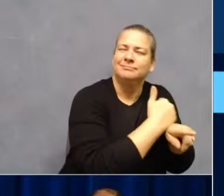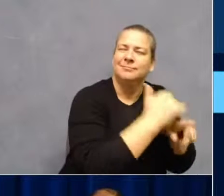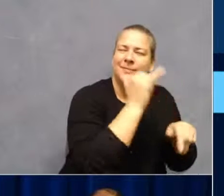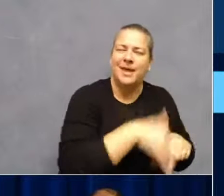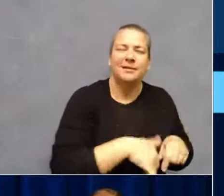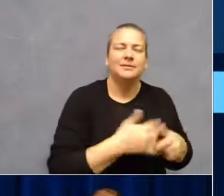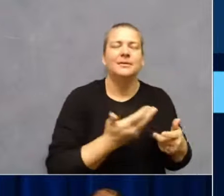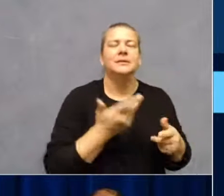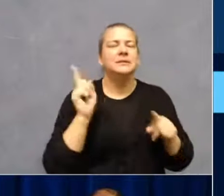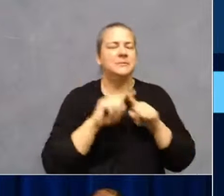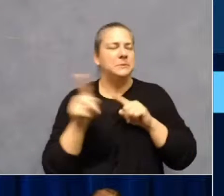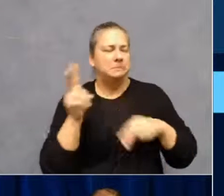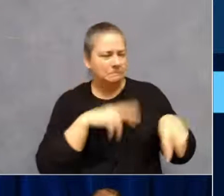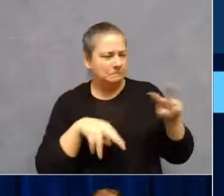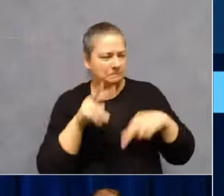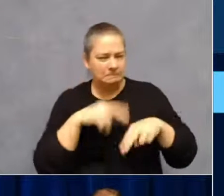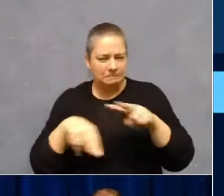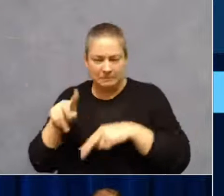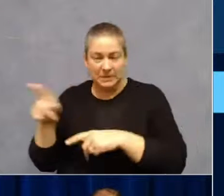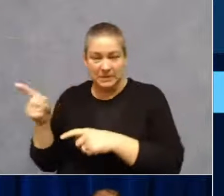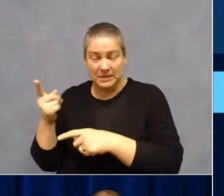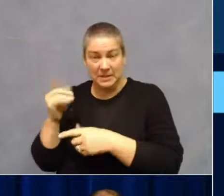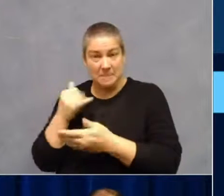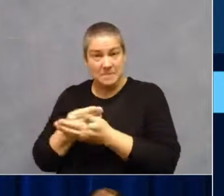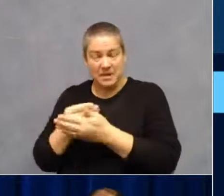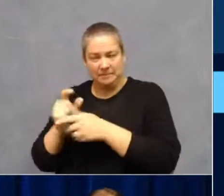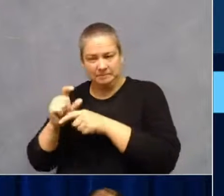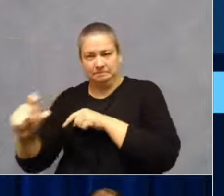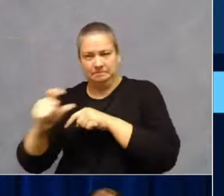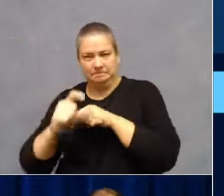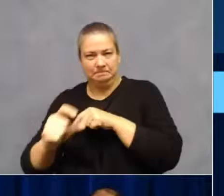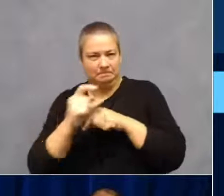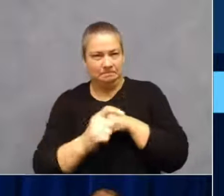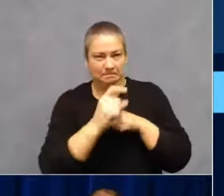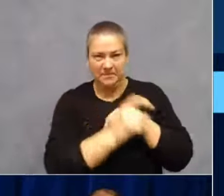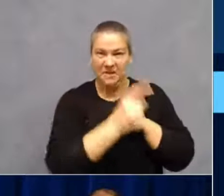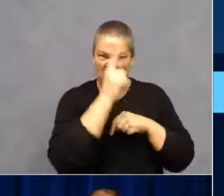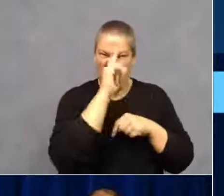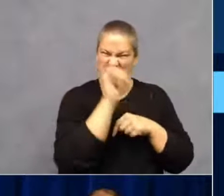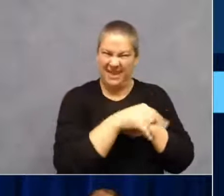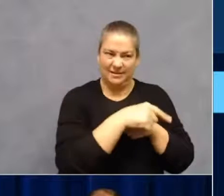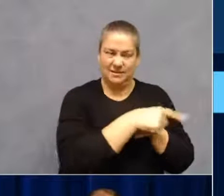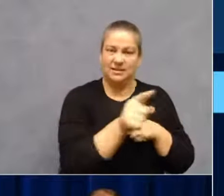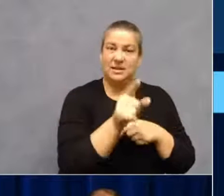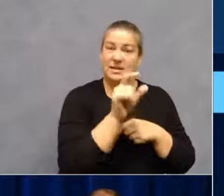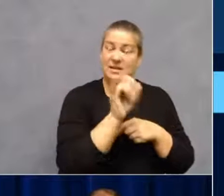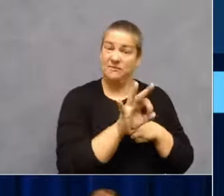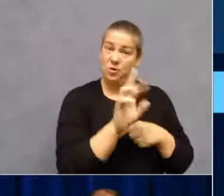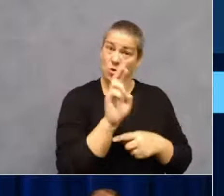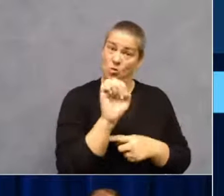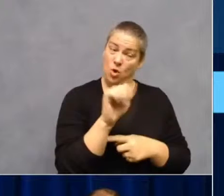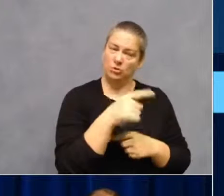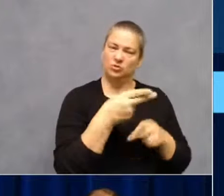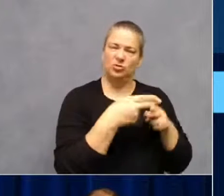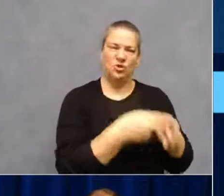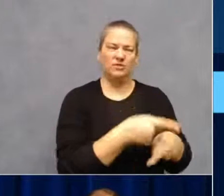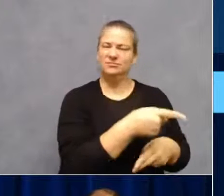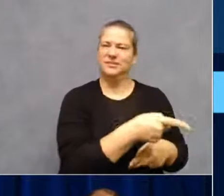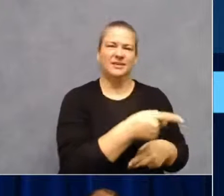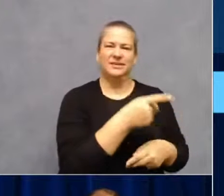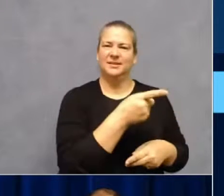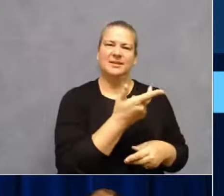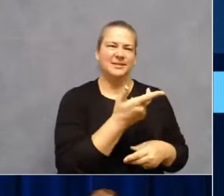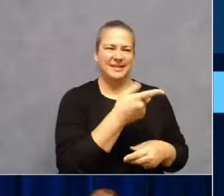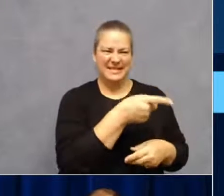on roadways that were rated in poor condition and badly needed fixing, whether it was new pavement